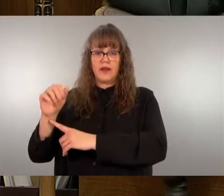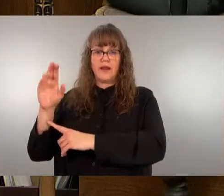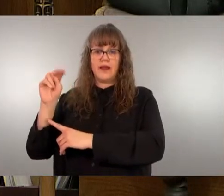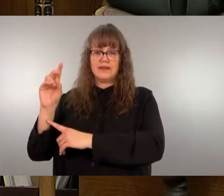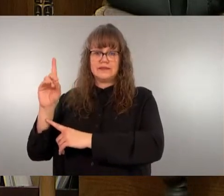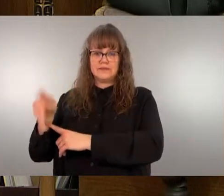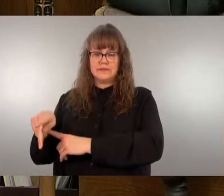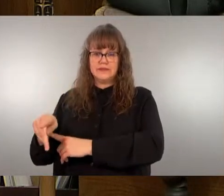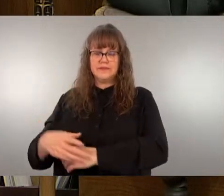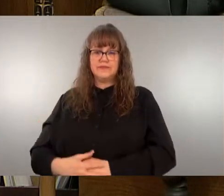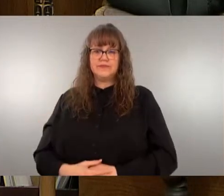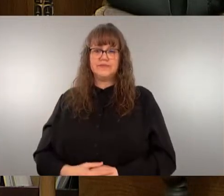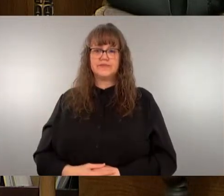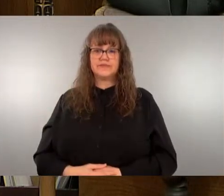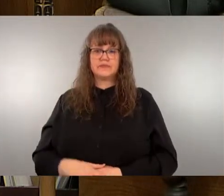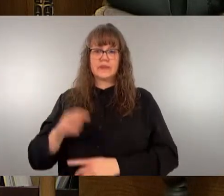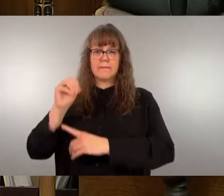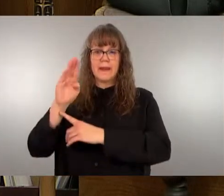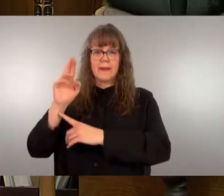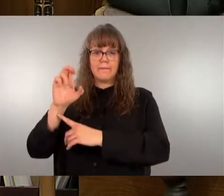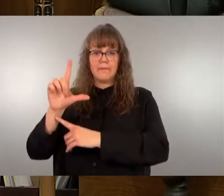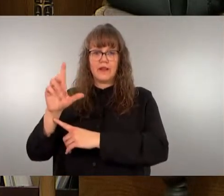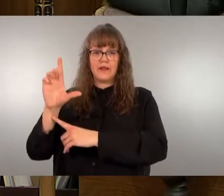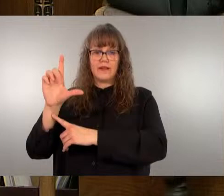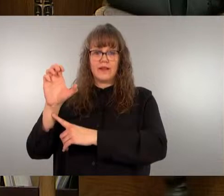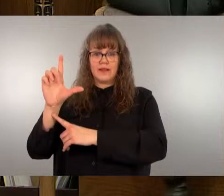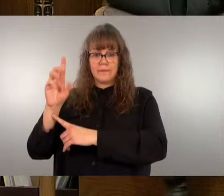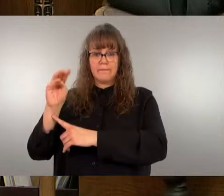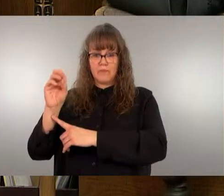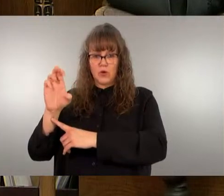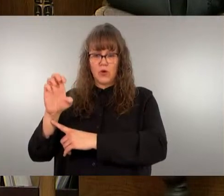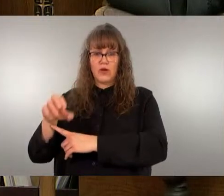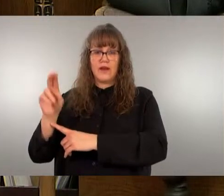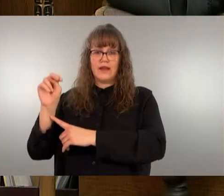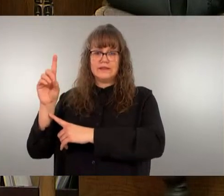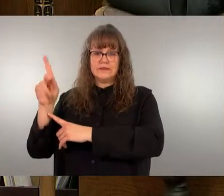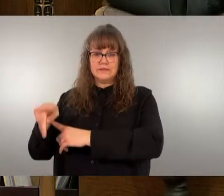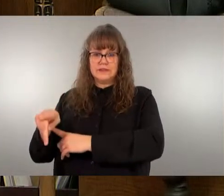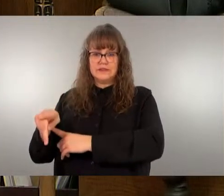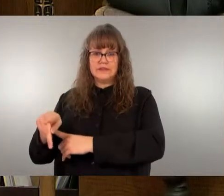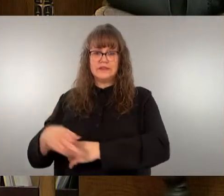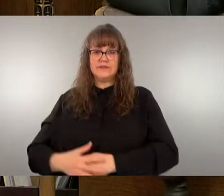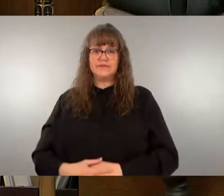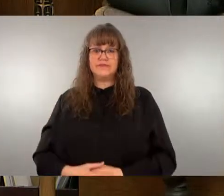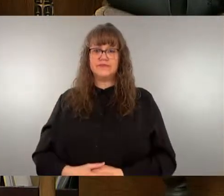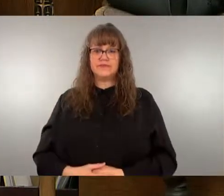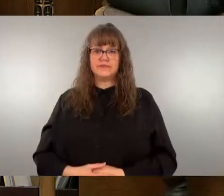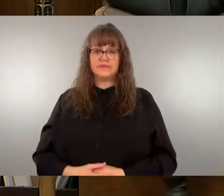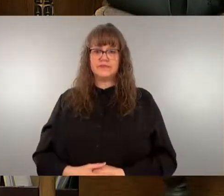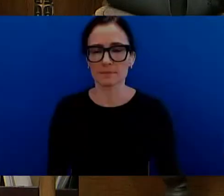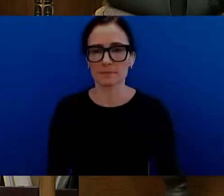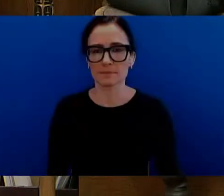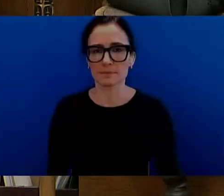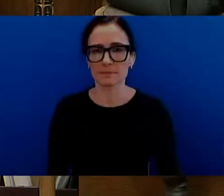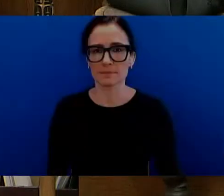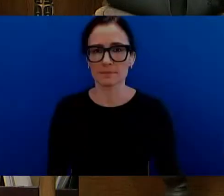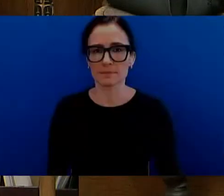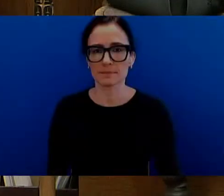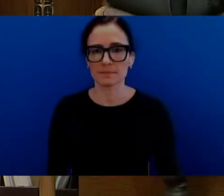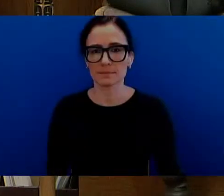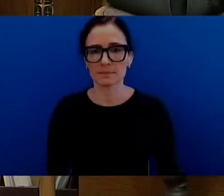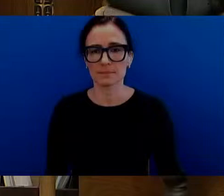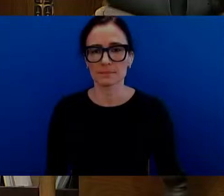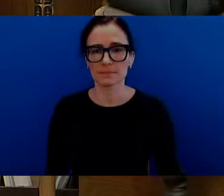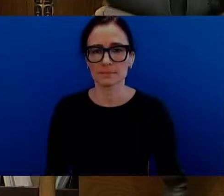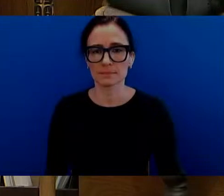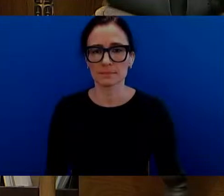Elmore, BC NDP. Vancouver Langara, Sunita Deer, BC NDP. Vancouver Little